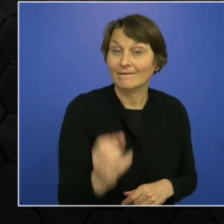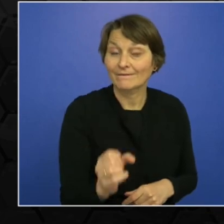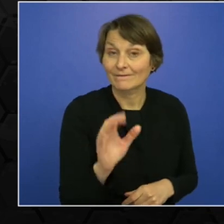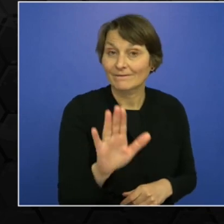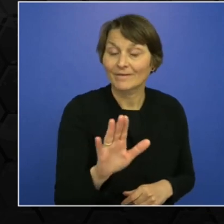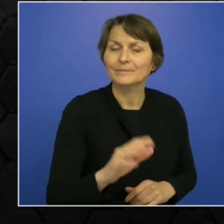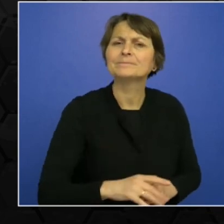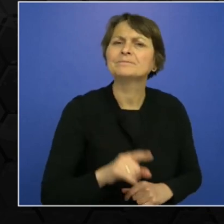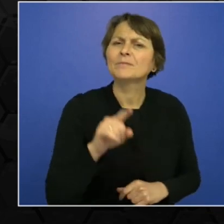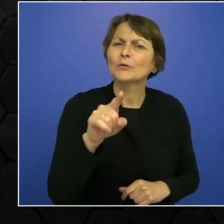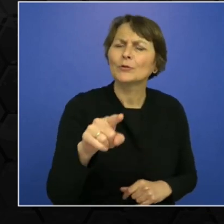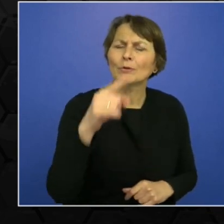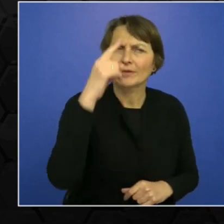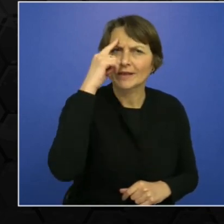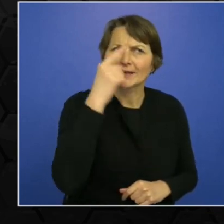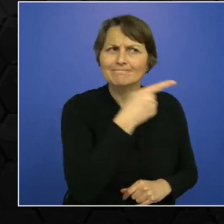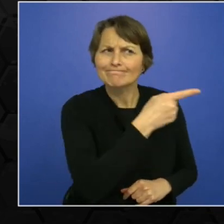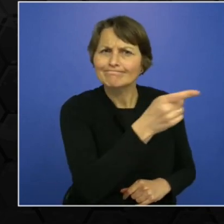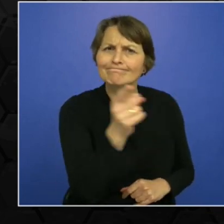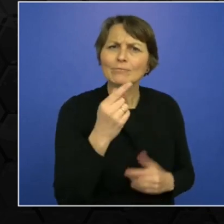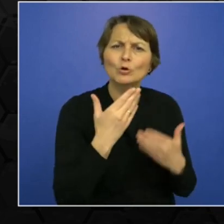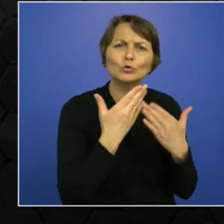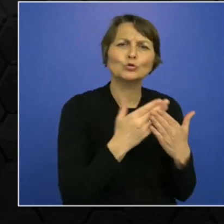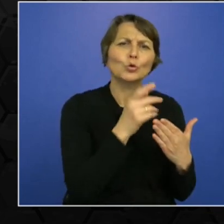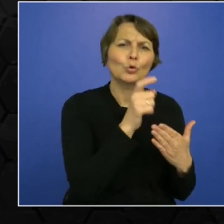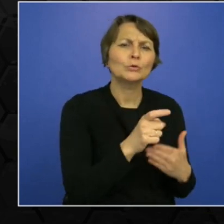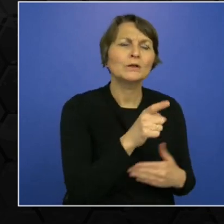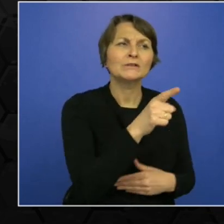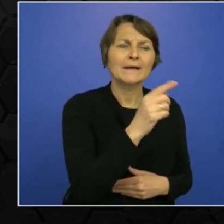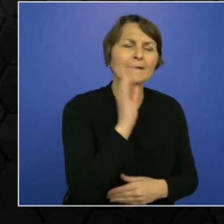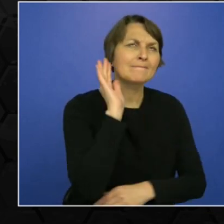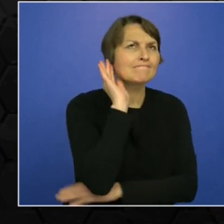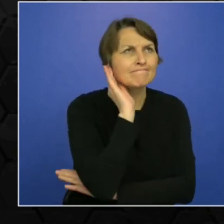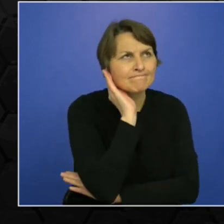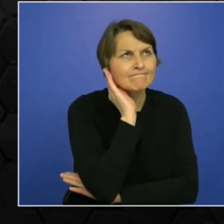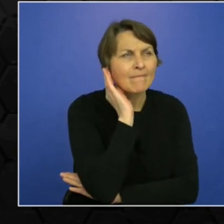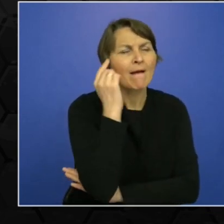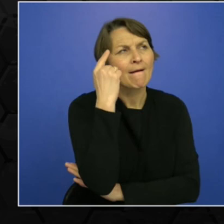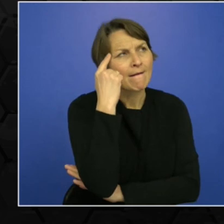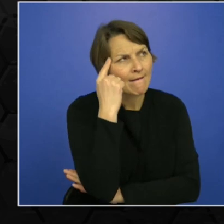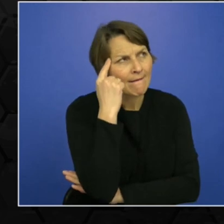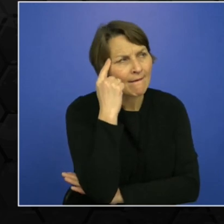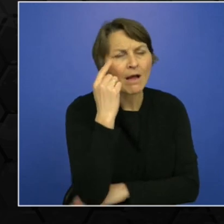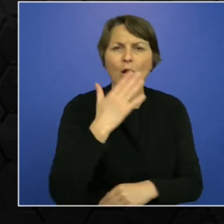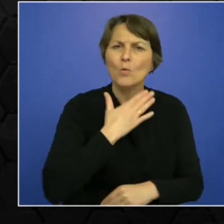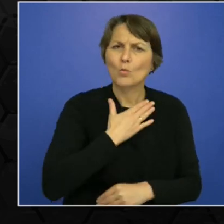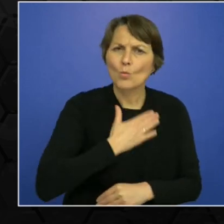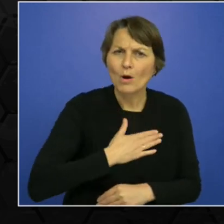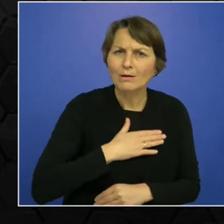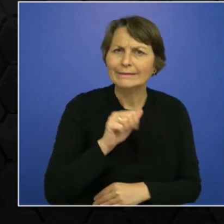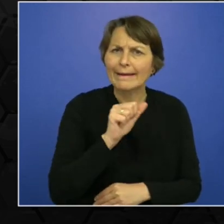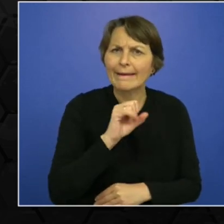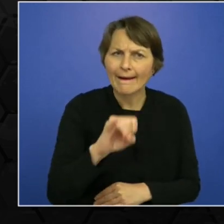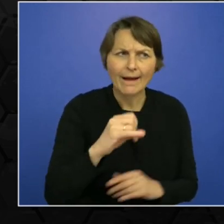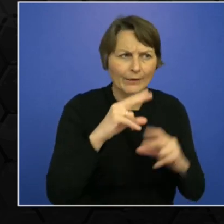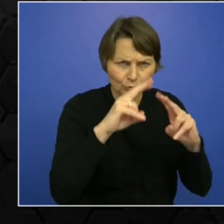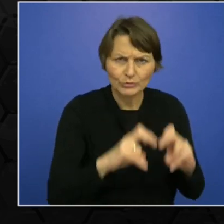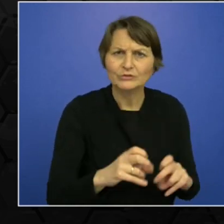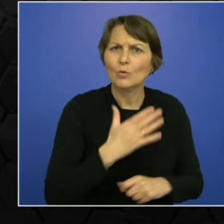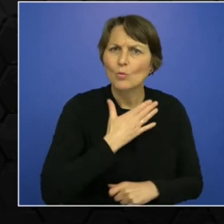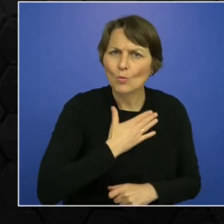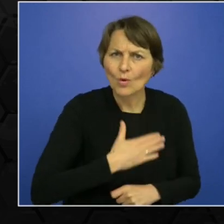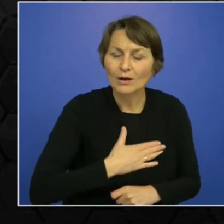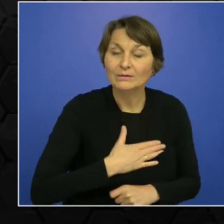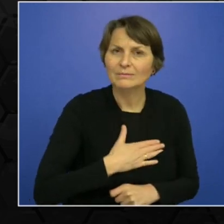have for students listening who are interested in diving into an AI research project, but they want